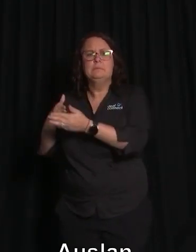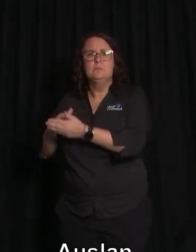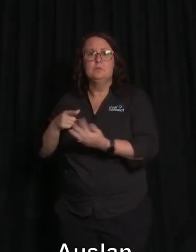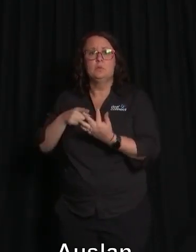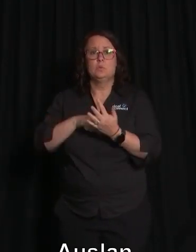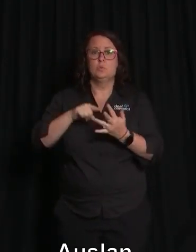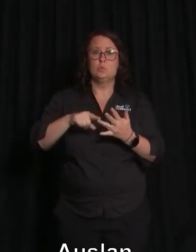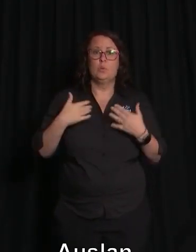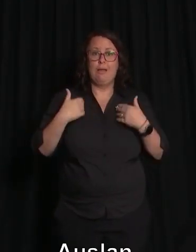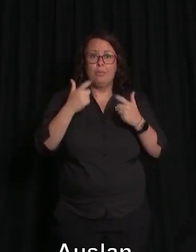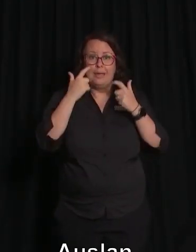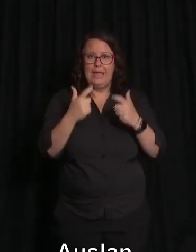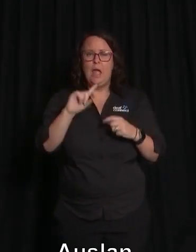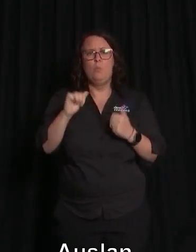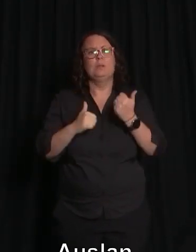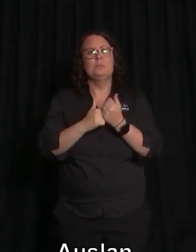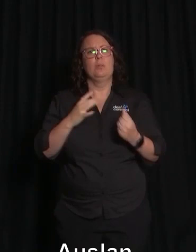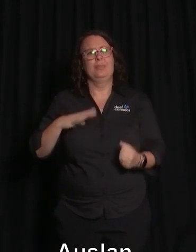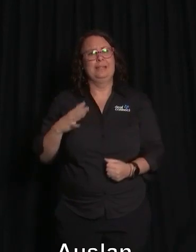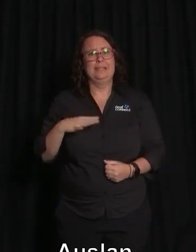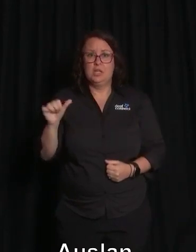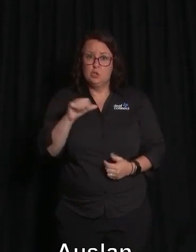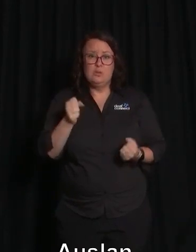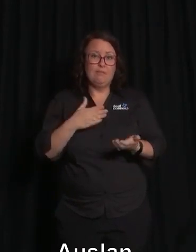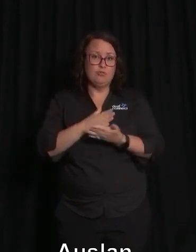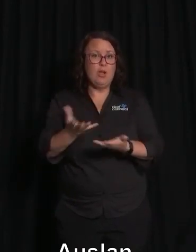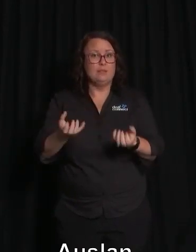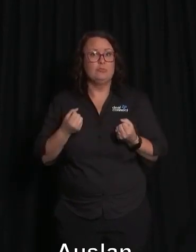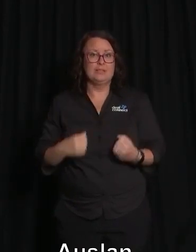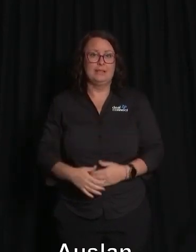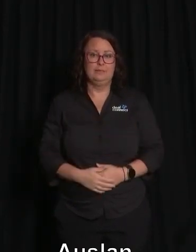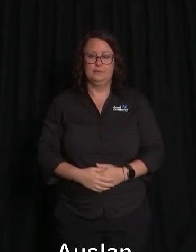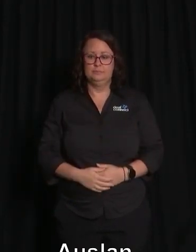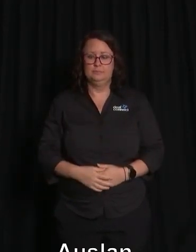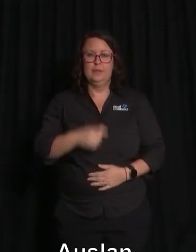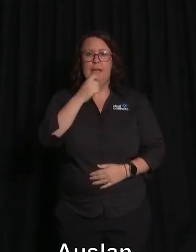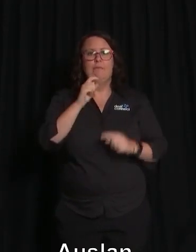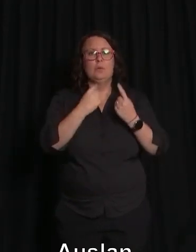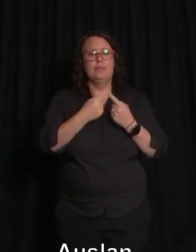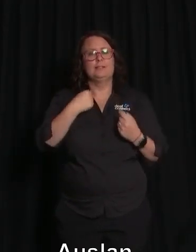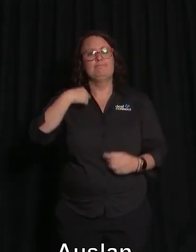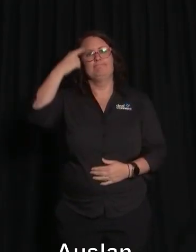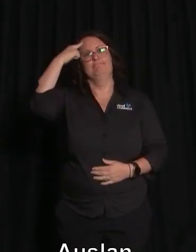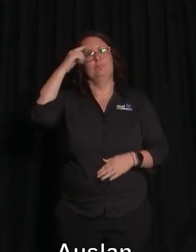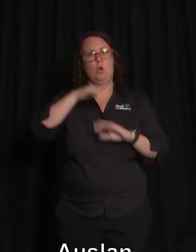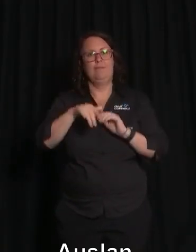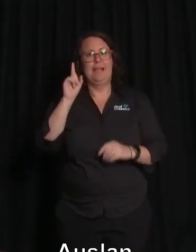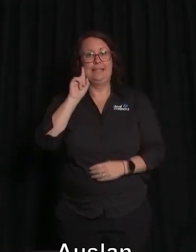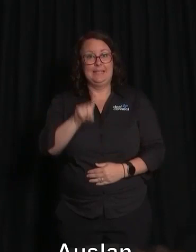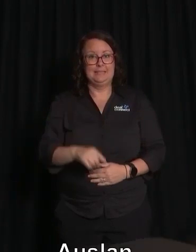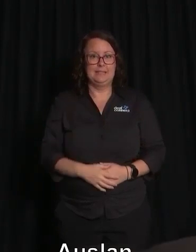healthcare and the support they need and deserve. A few key points resonated with me from yesterday. And this